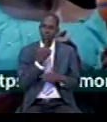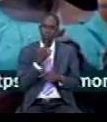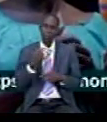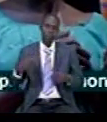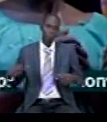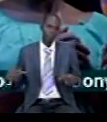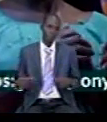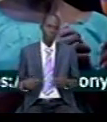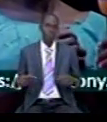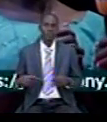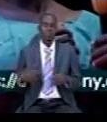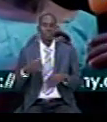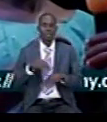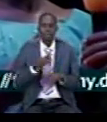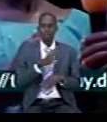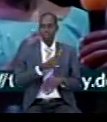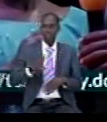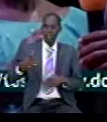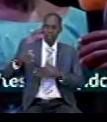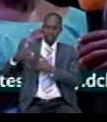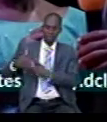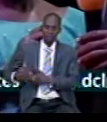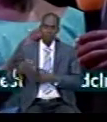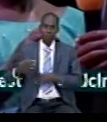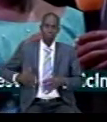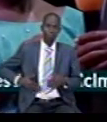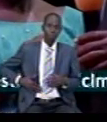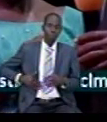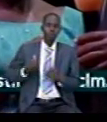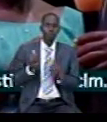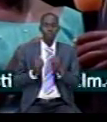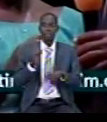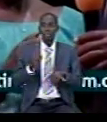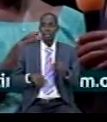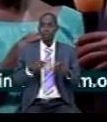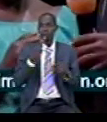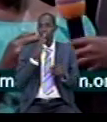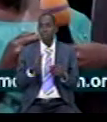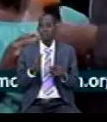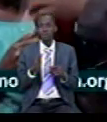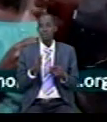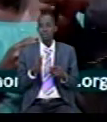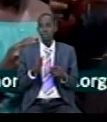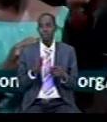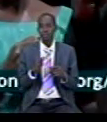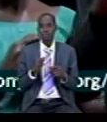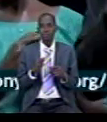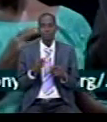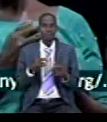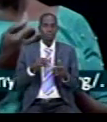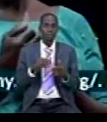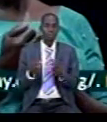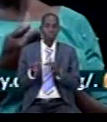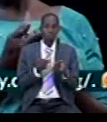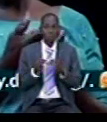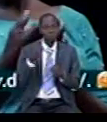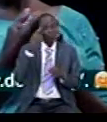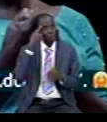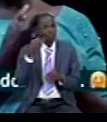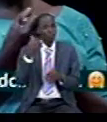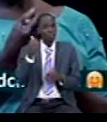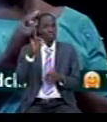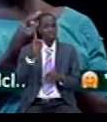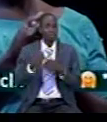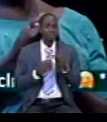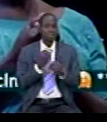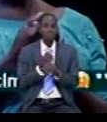abdomen, which could not be explained for about 18 years. But after the